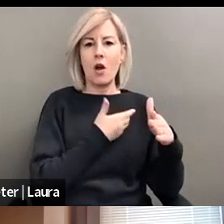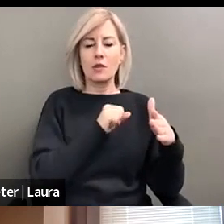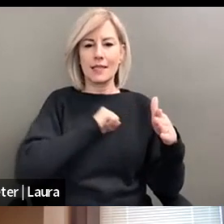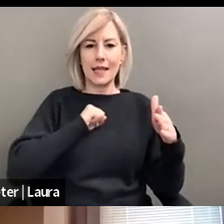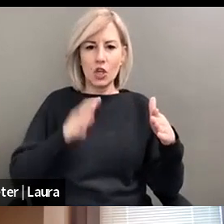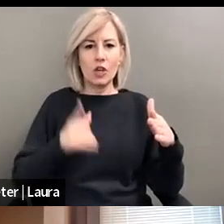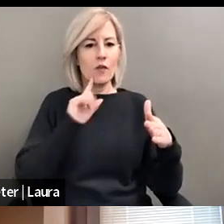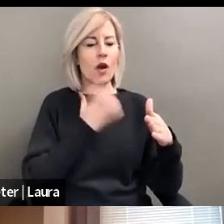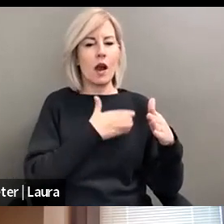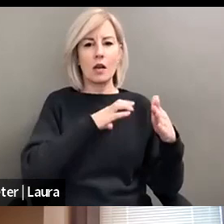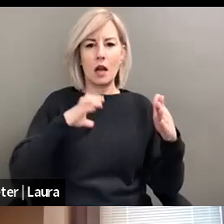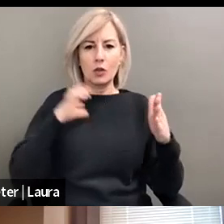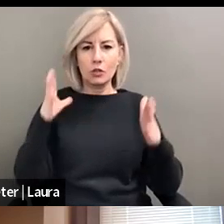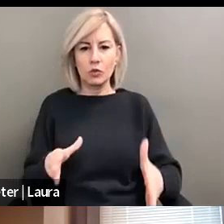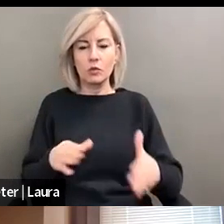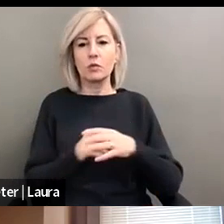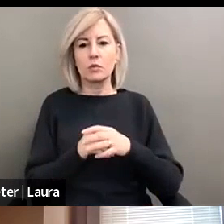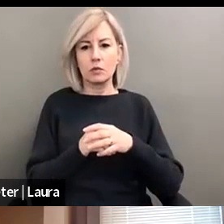senator, for our congressperson.